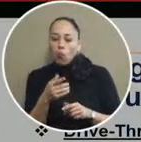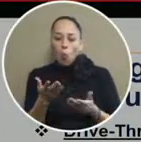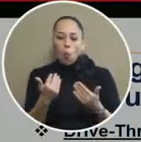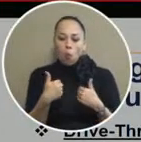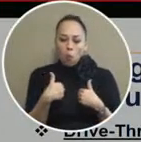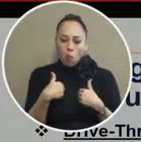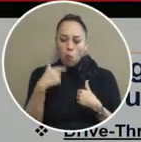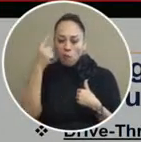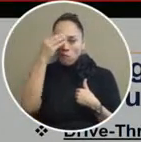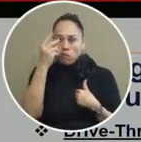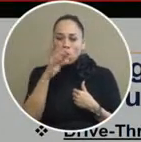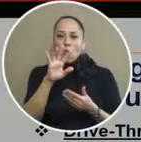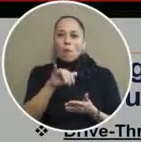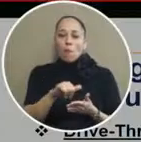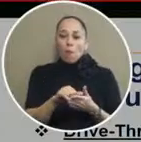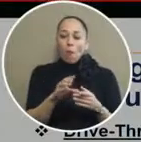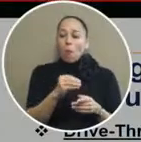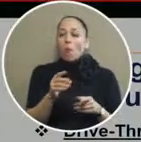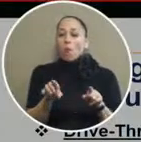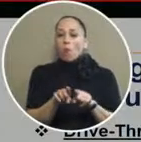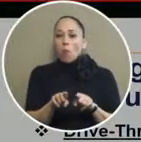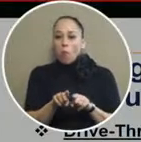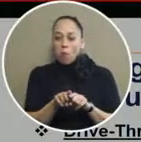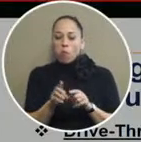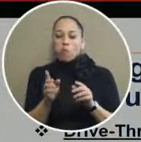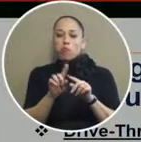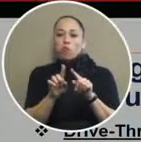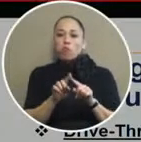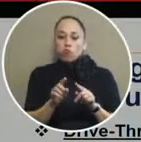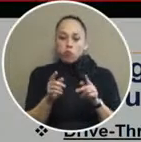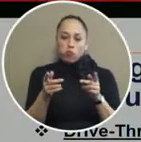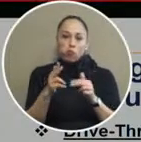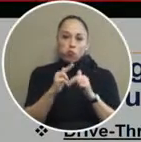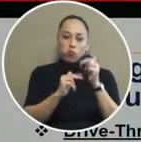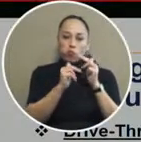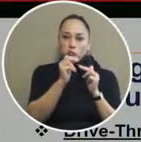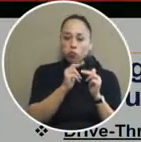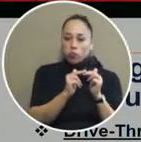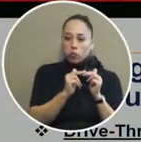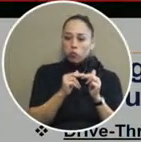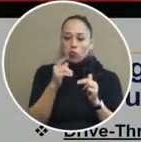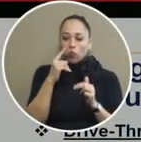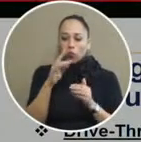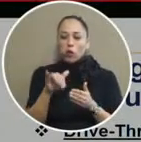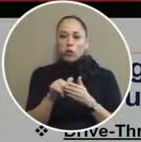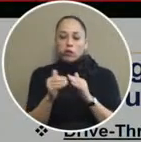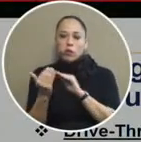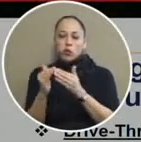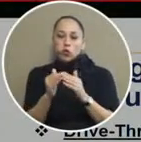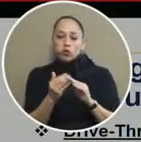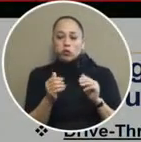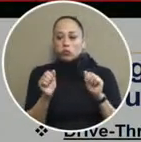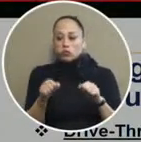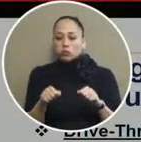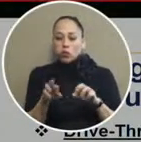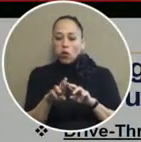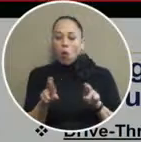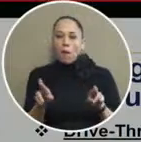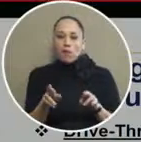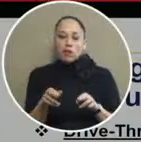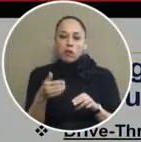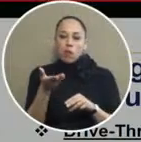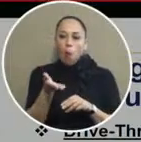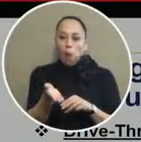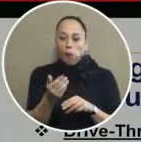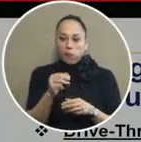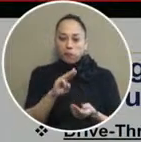into account. We want to also have turnkey facilities. There's quite an inventory in our community of available space,